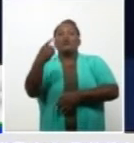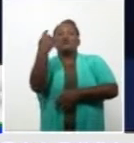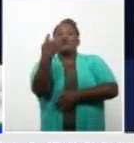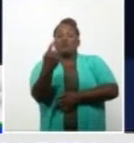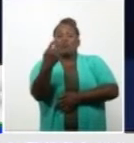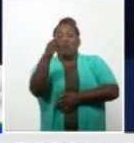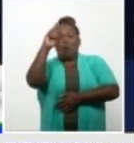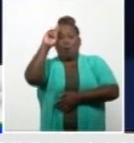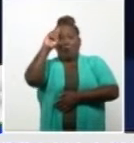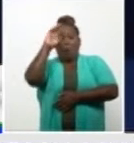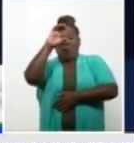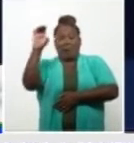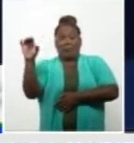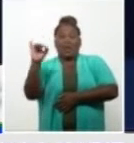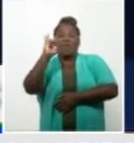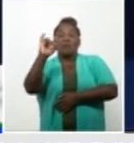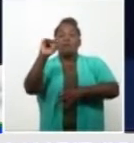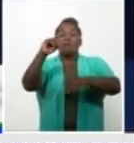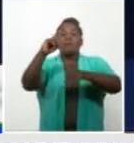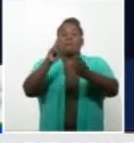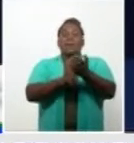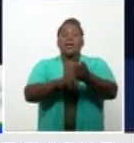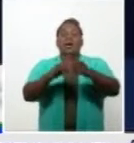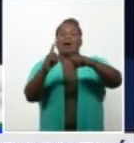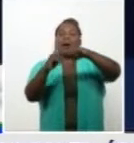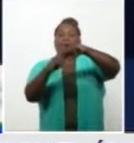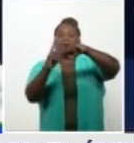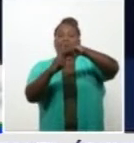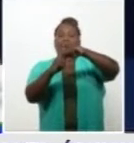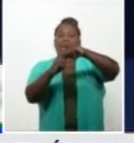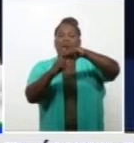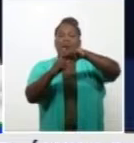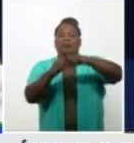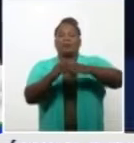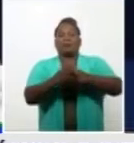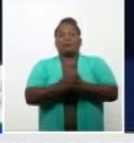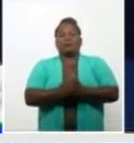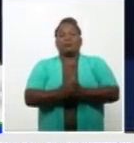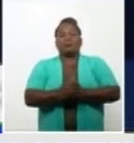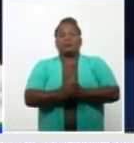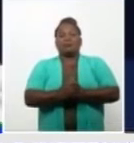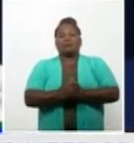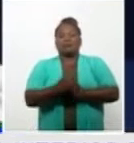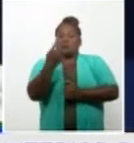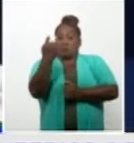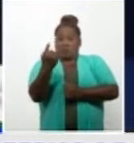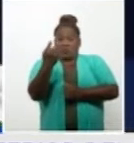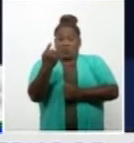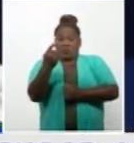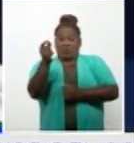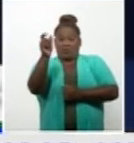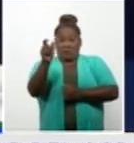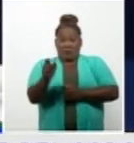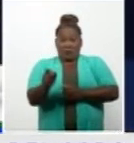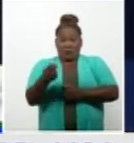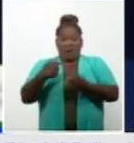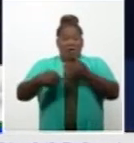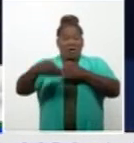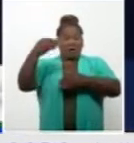improvement and is currently considered in guarded condition.